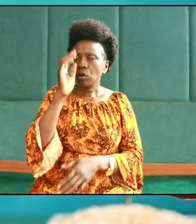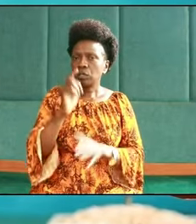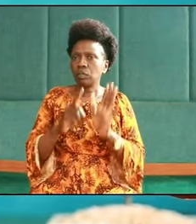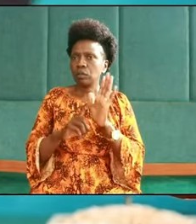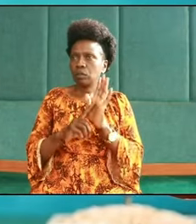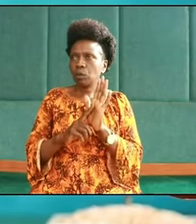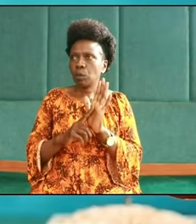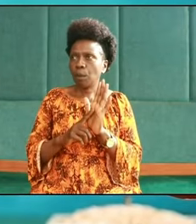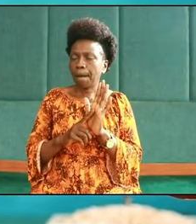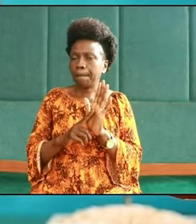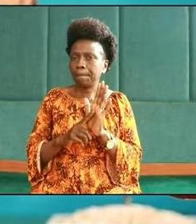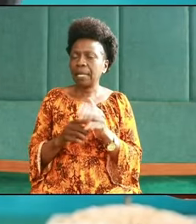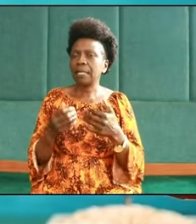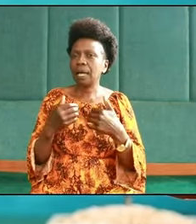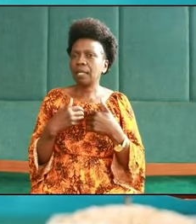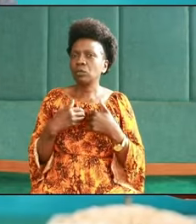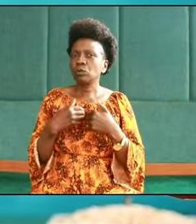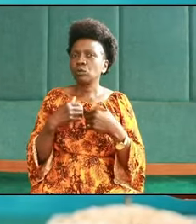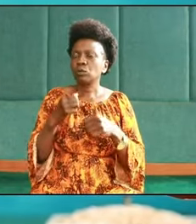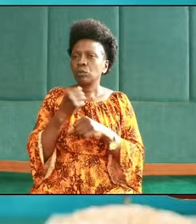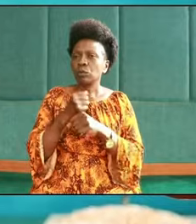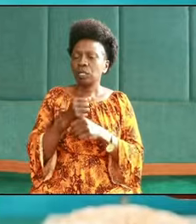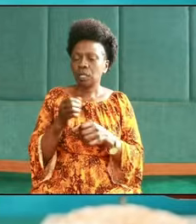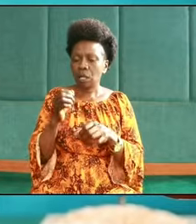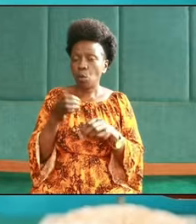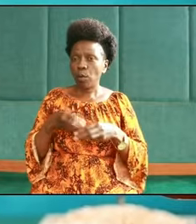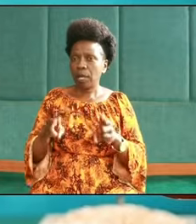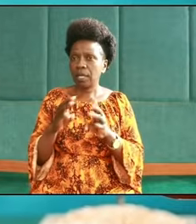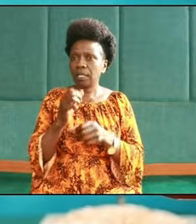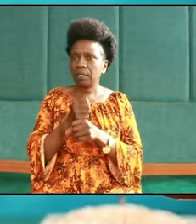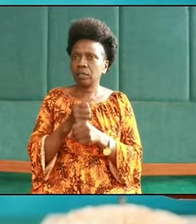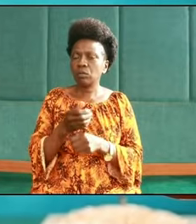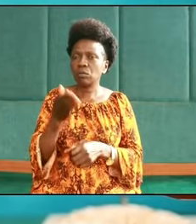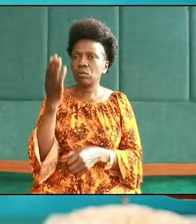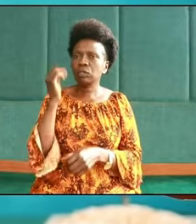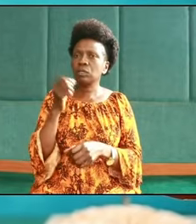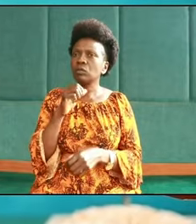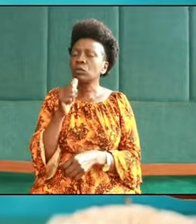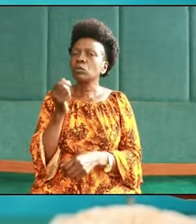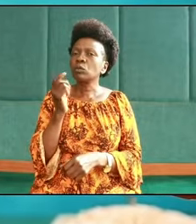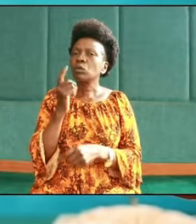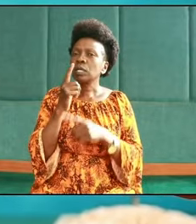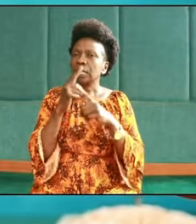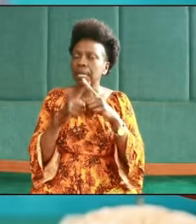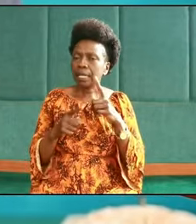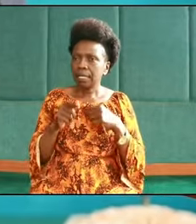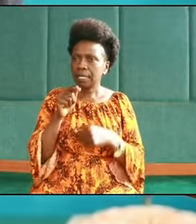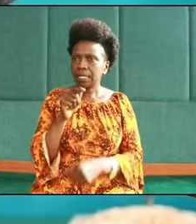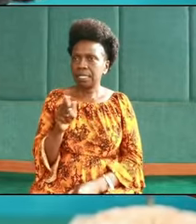and he had to act, and the way he acted was not to kill